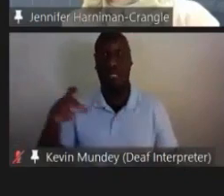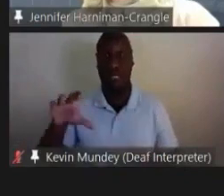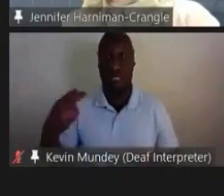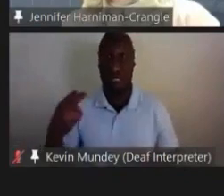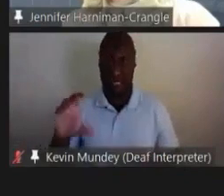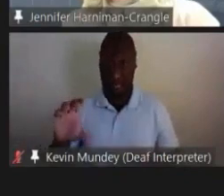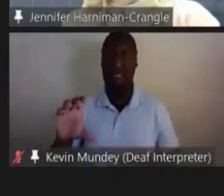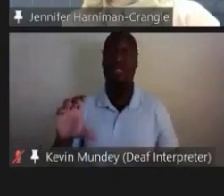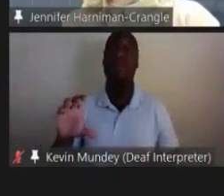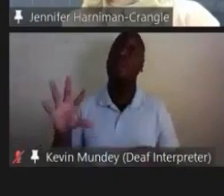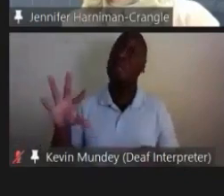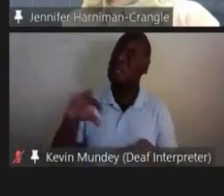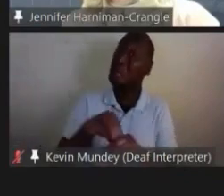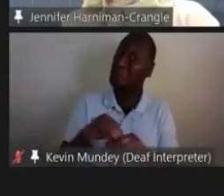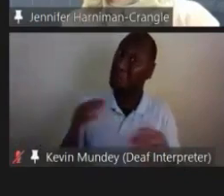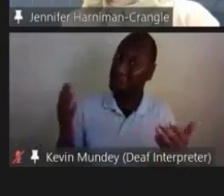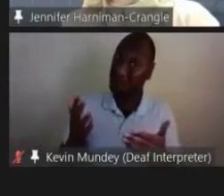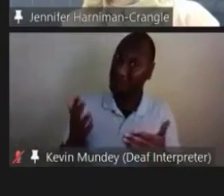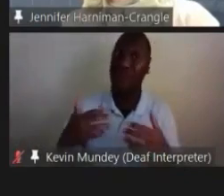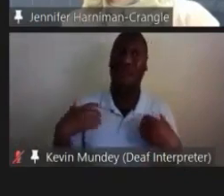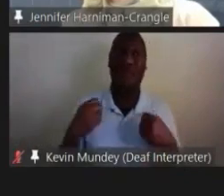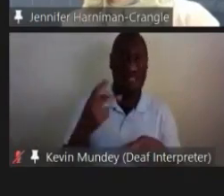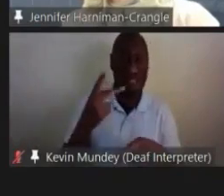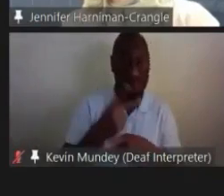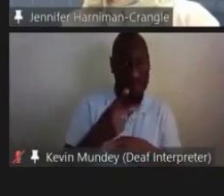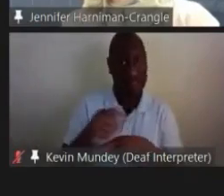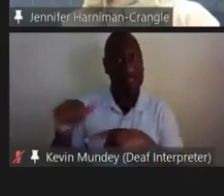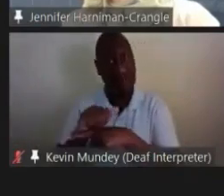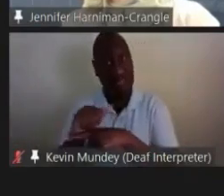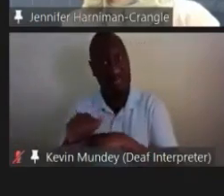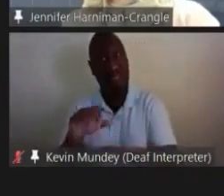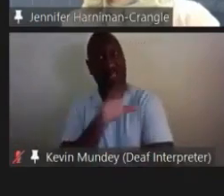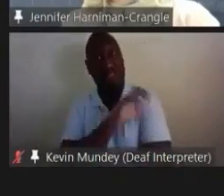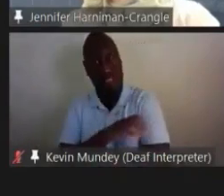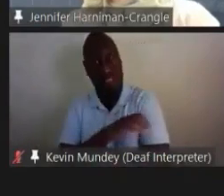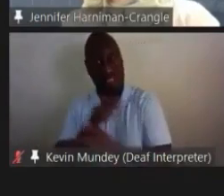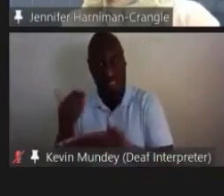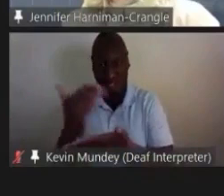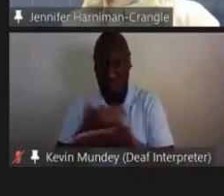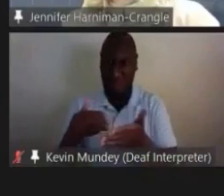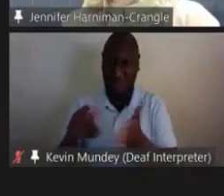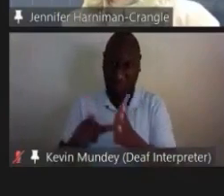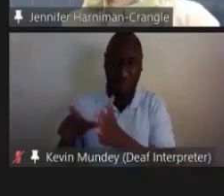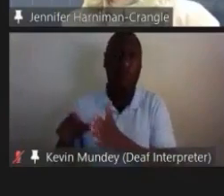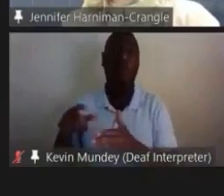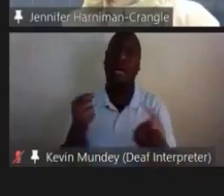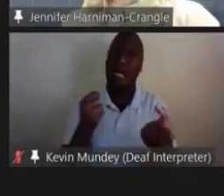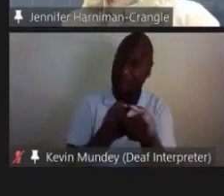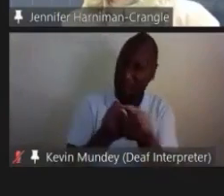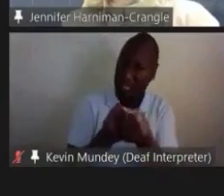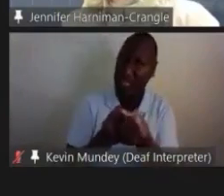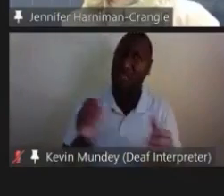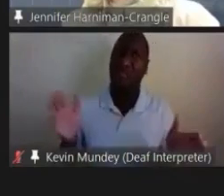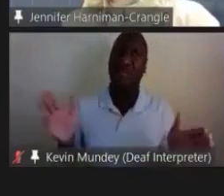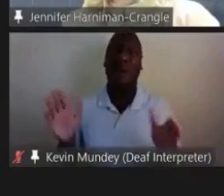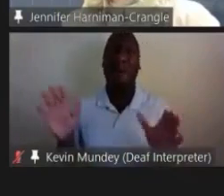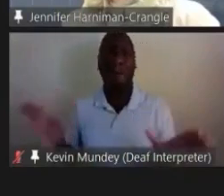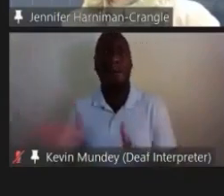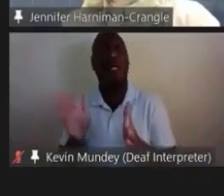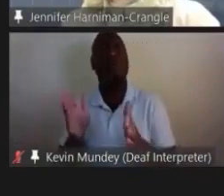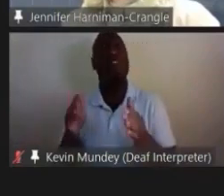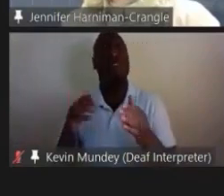healthcare training, clinical review, advocacy, promotion, bilingual resources in Spanish, training